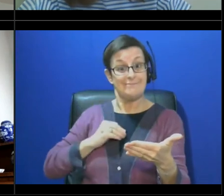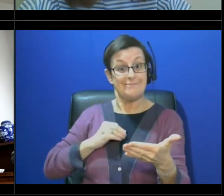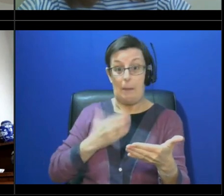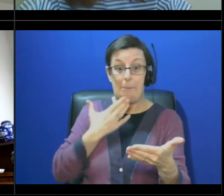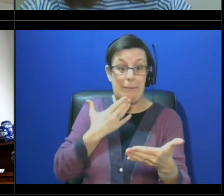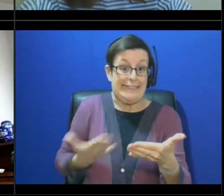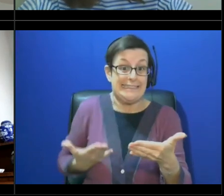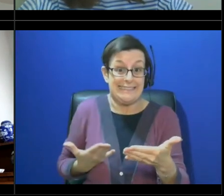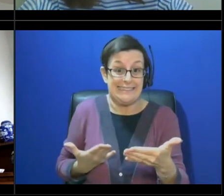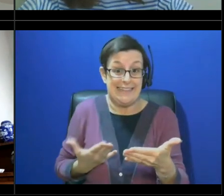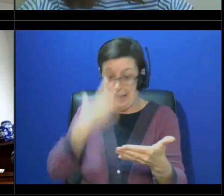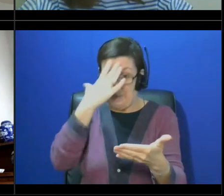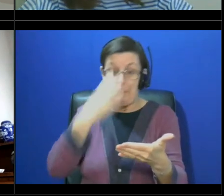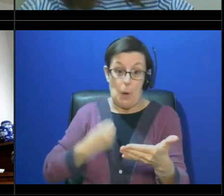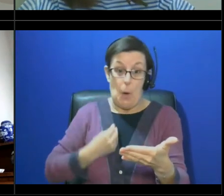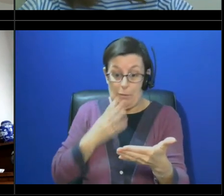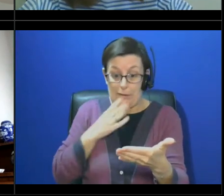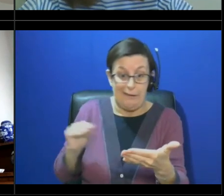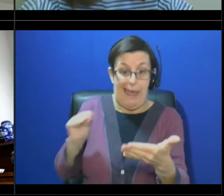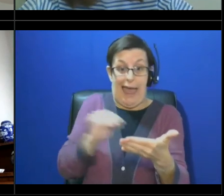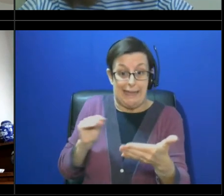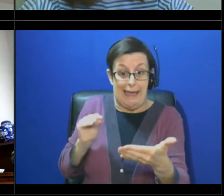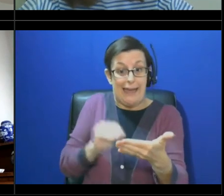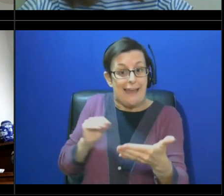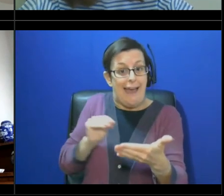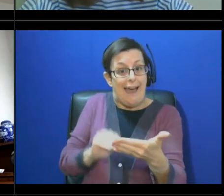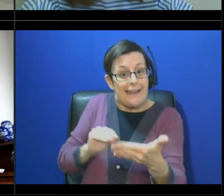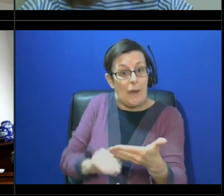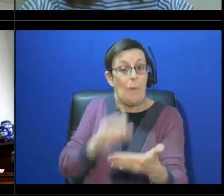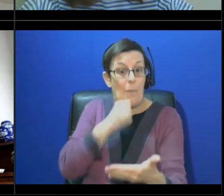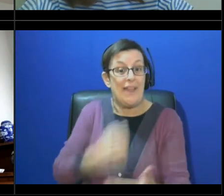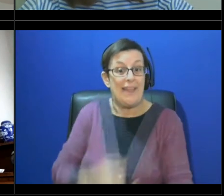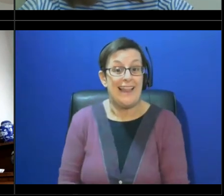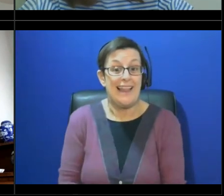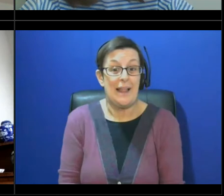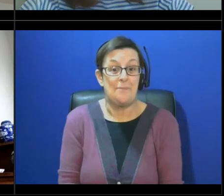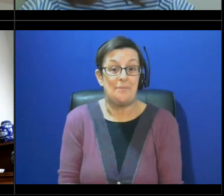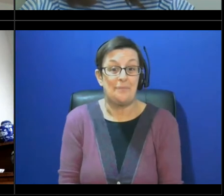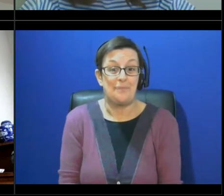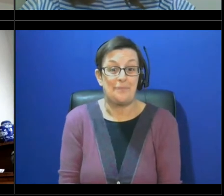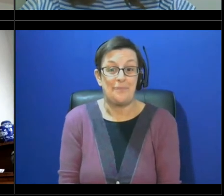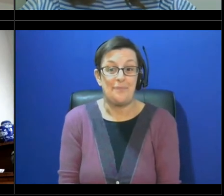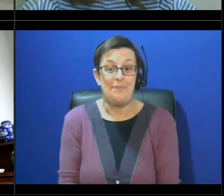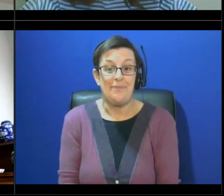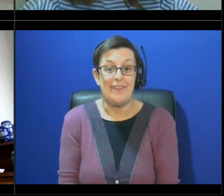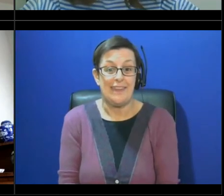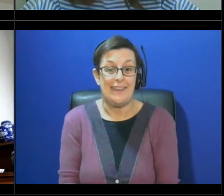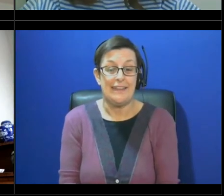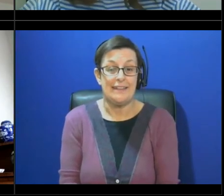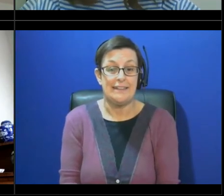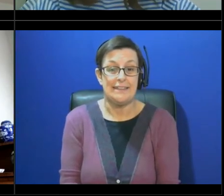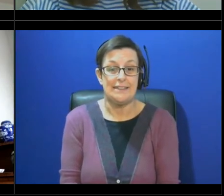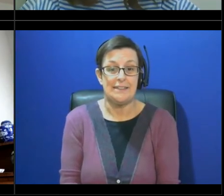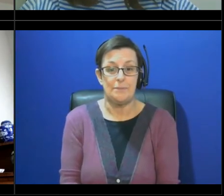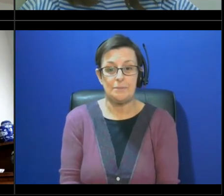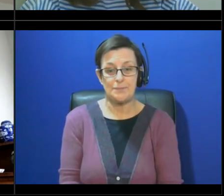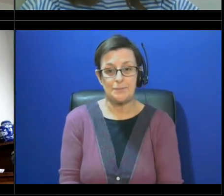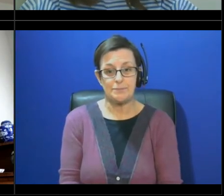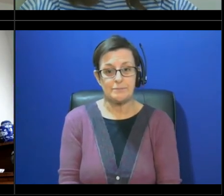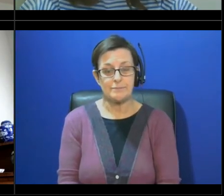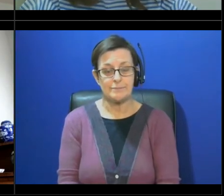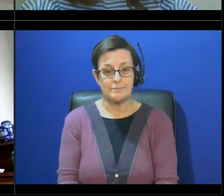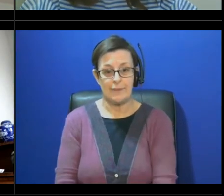do let me know, because we can absolutely add it to the next edition of the guide. So a couple of